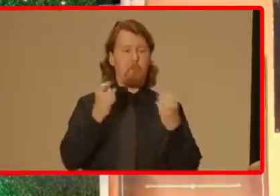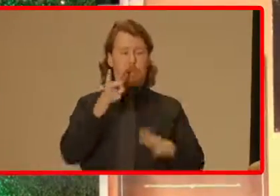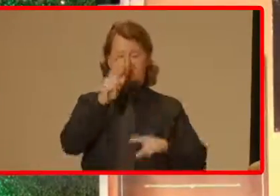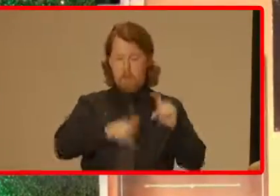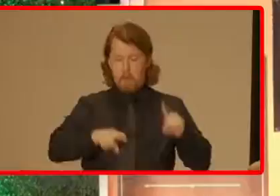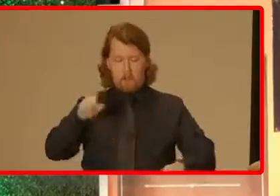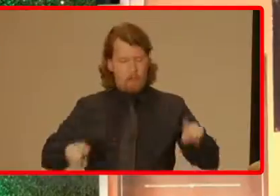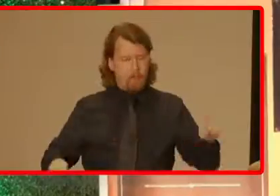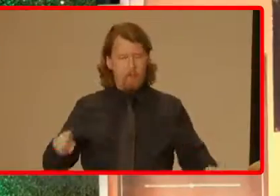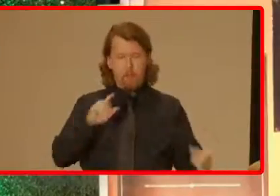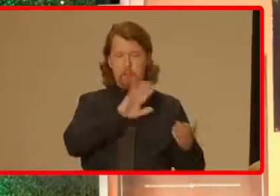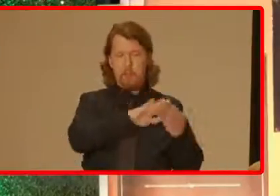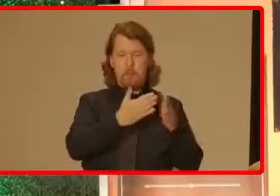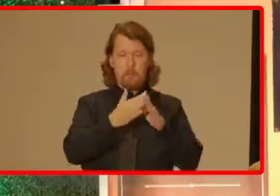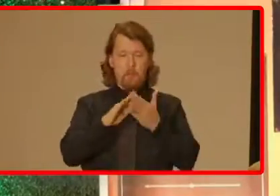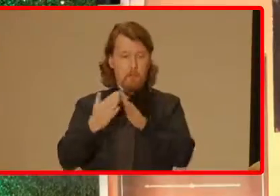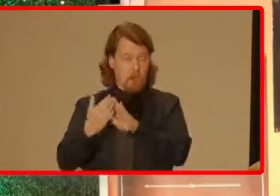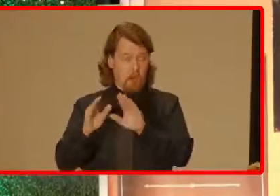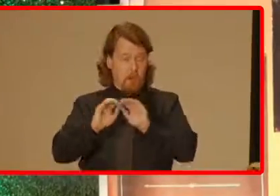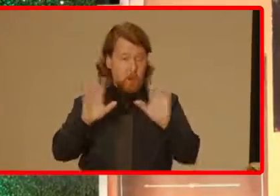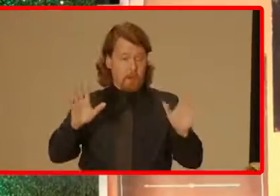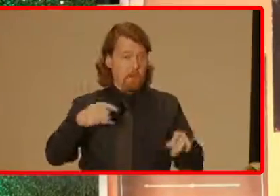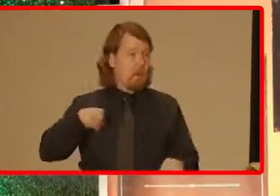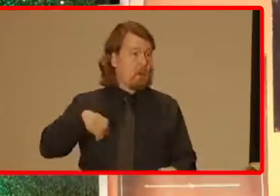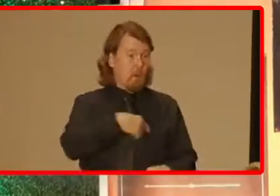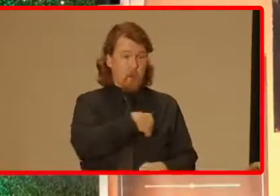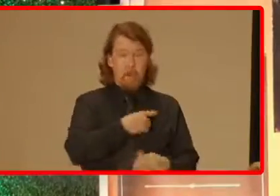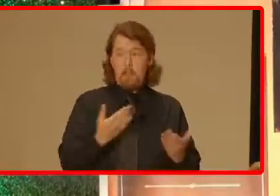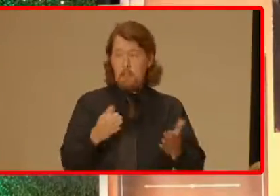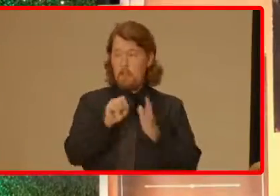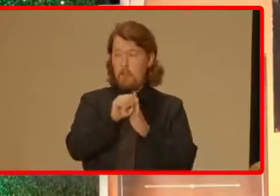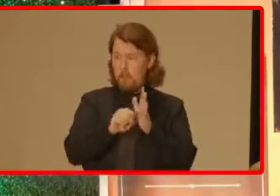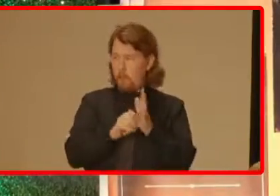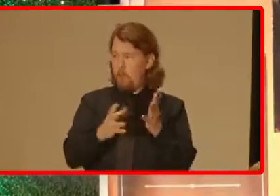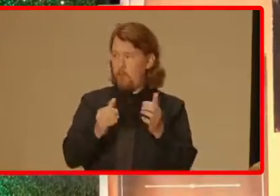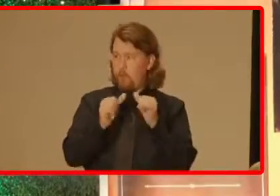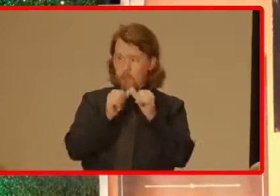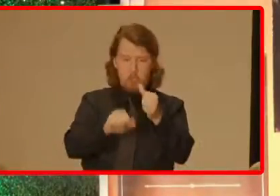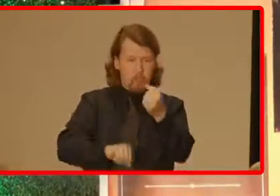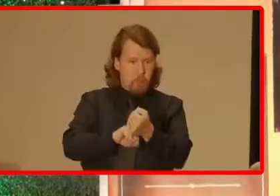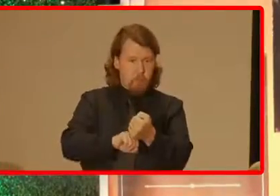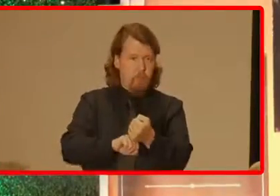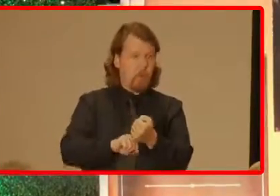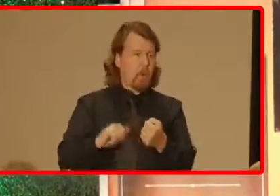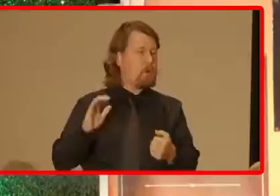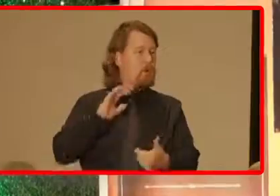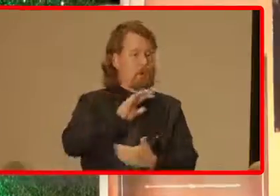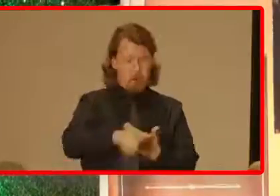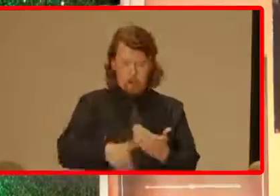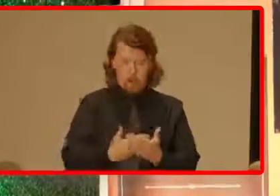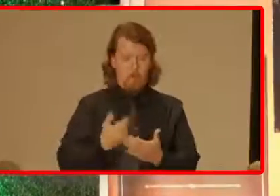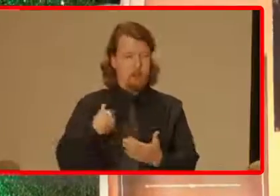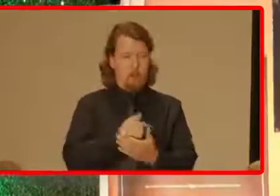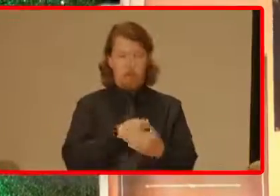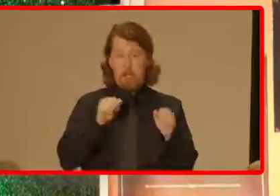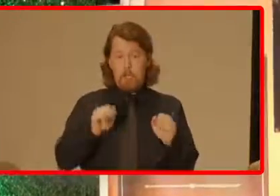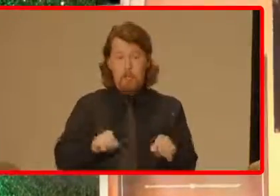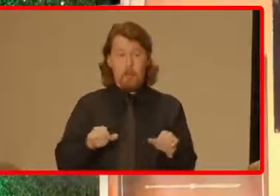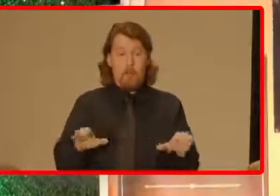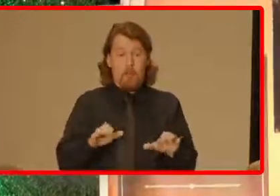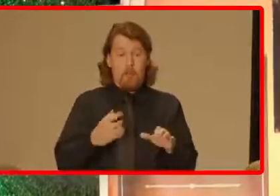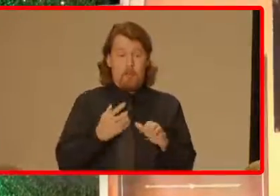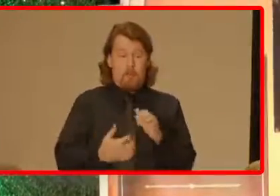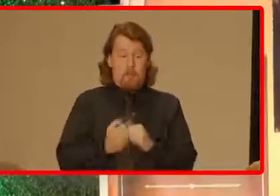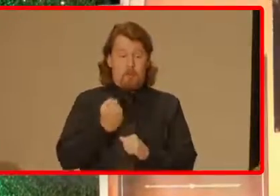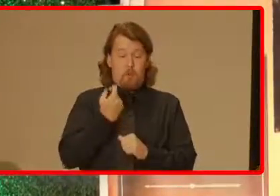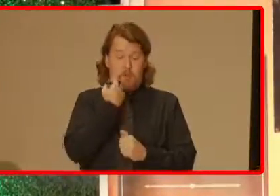communities. And we obviously in the state want to continuing to support all that we can. And we did in the most recent